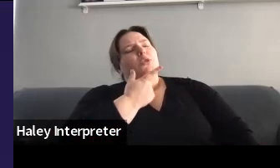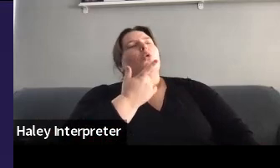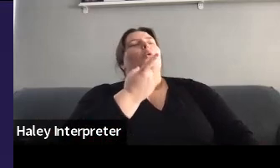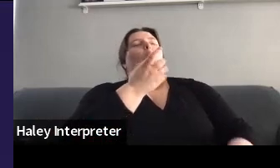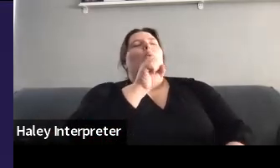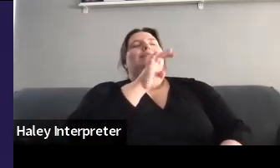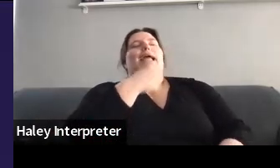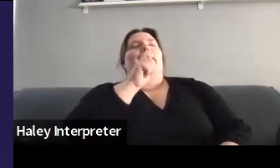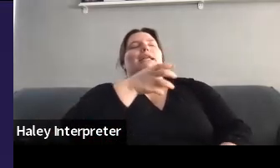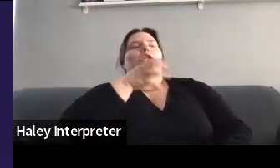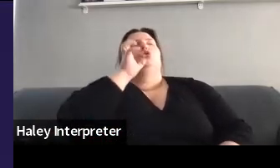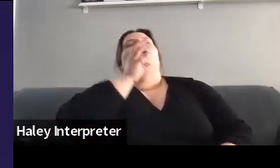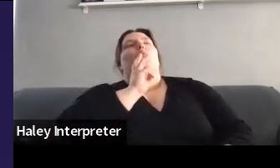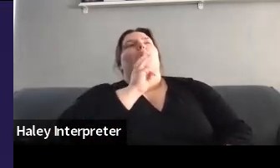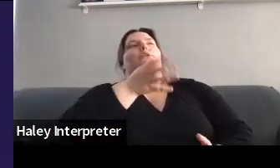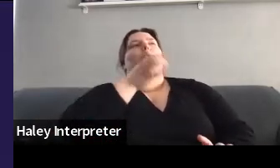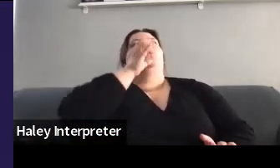gonna.